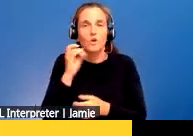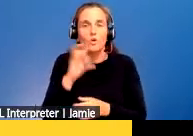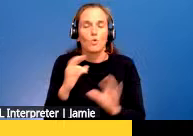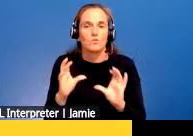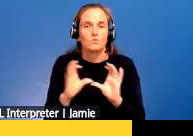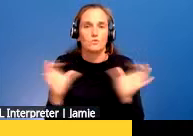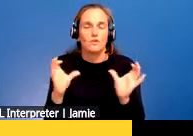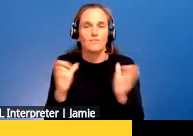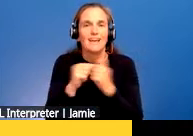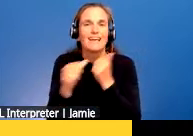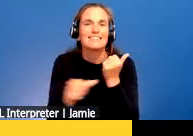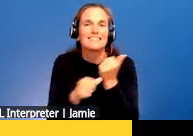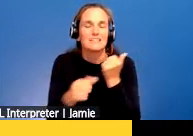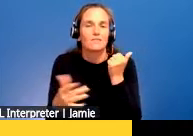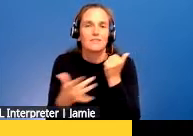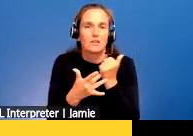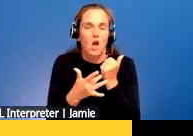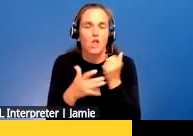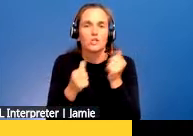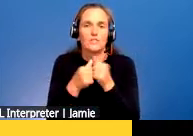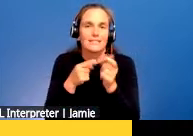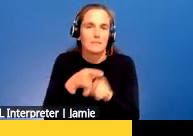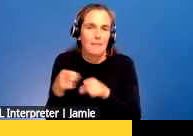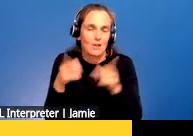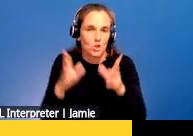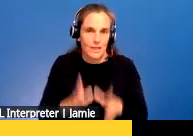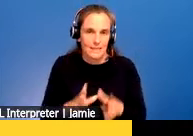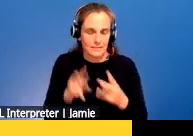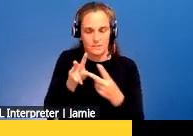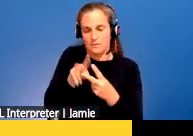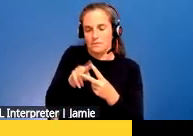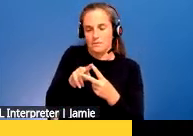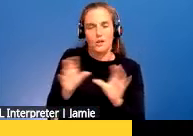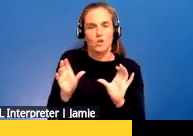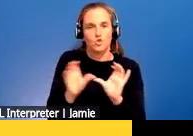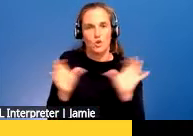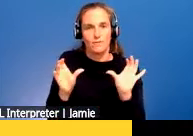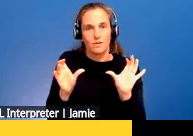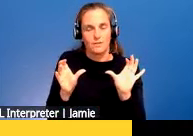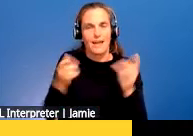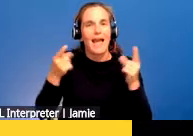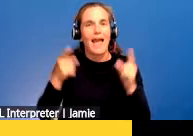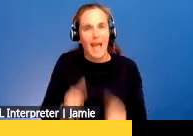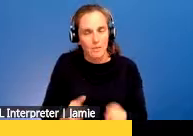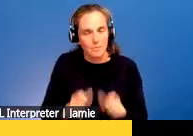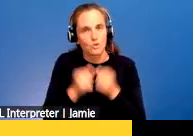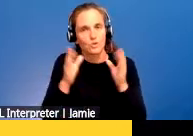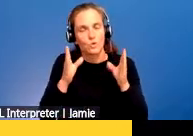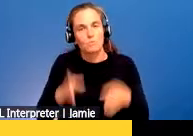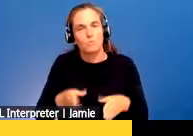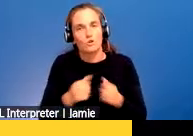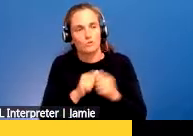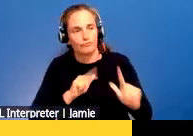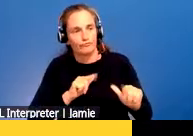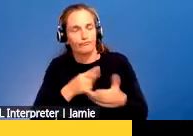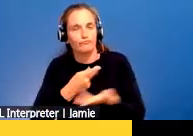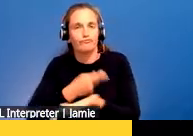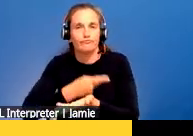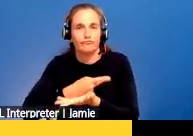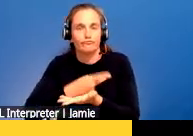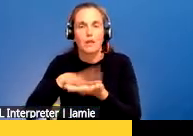instructional specialist. Uh, those certifications are obtained by somebody going to a master's program learning about